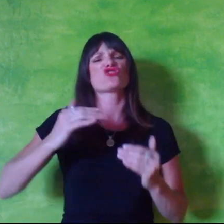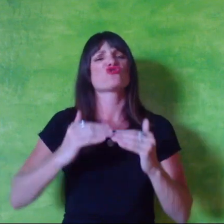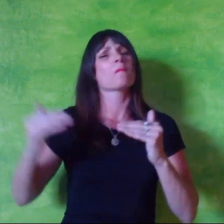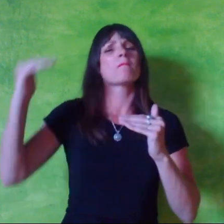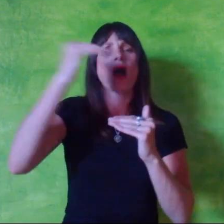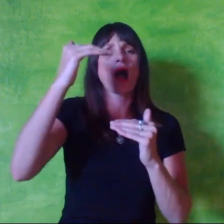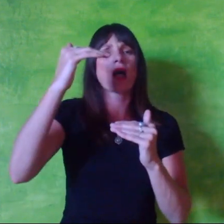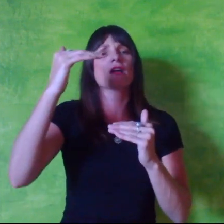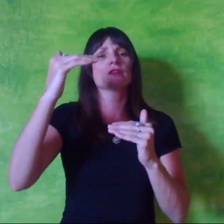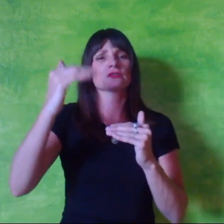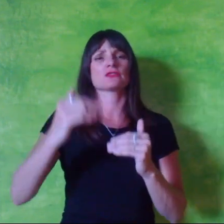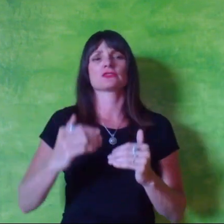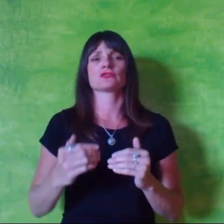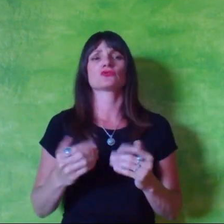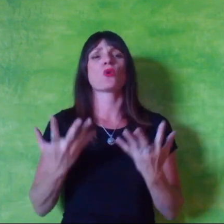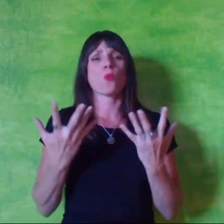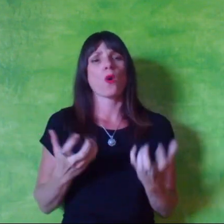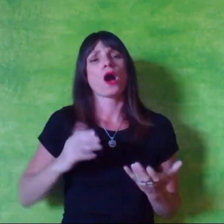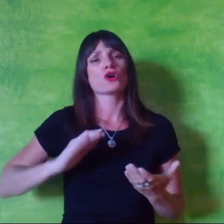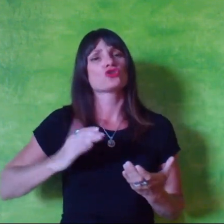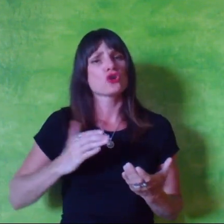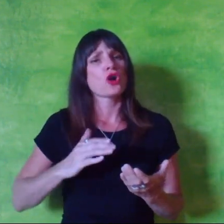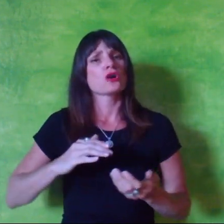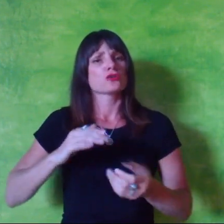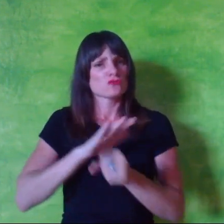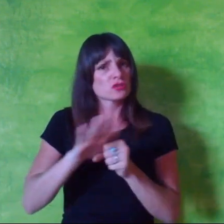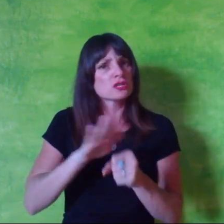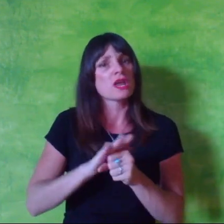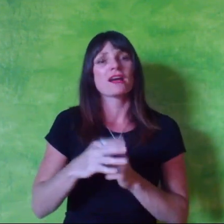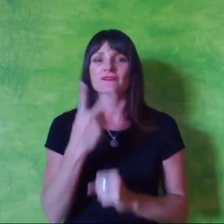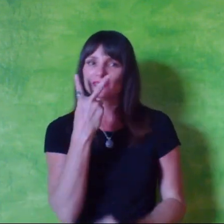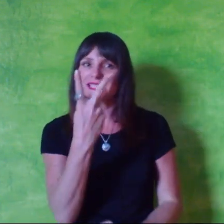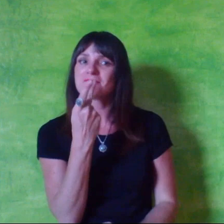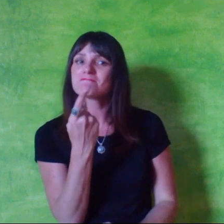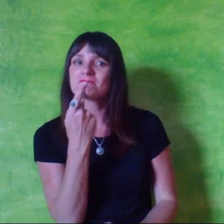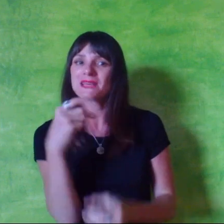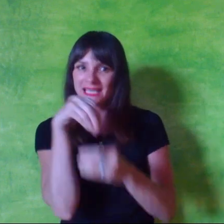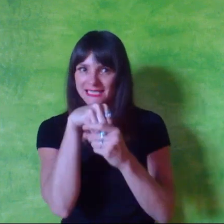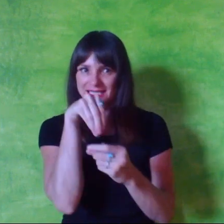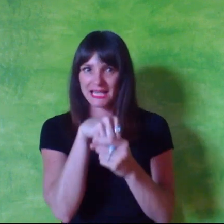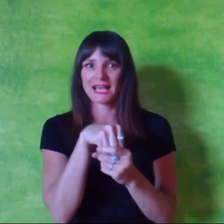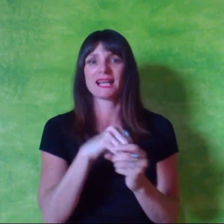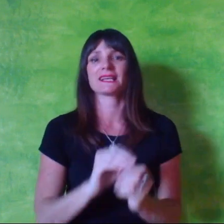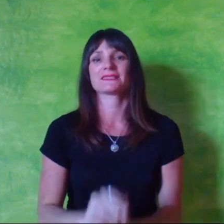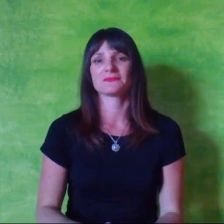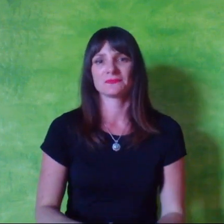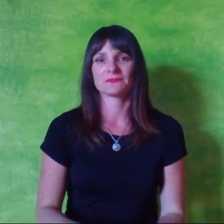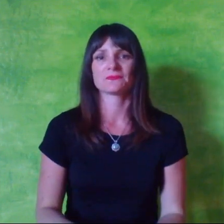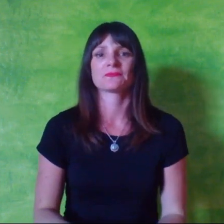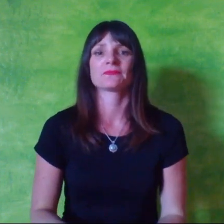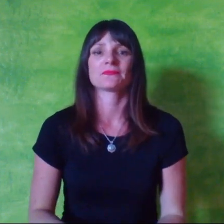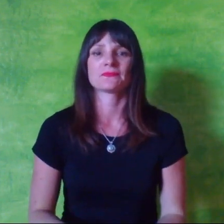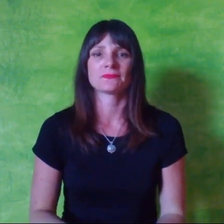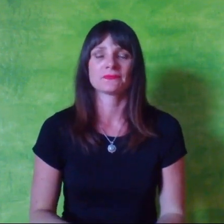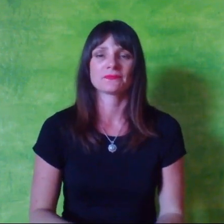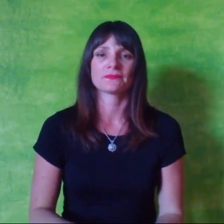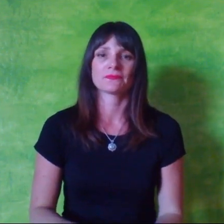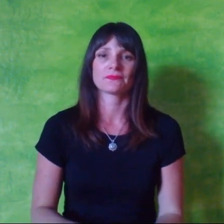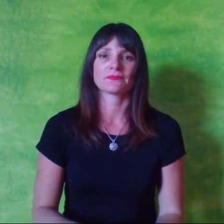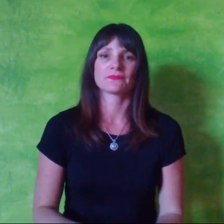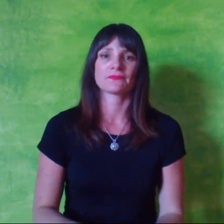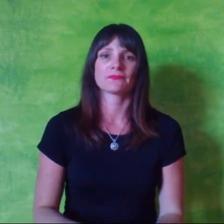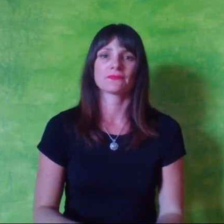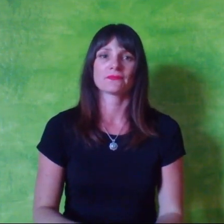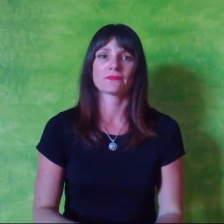it'll be ready in about 10 minutes. So we'll see you then. Okay, it's been about 15 minutes, and as you